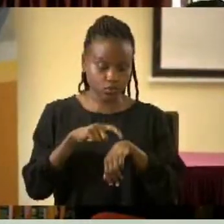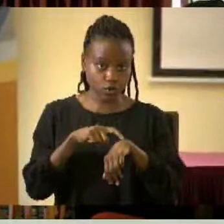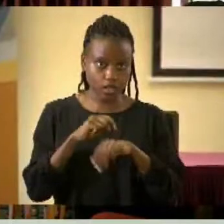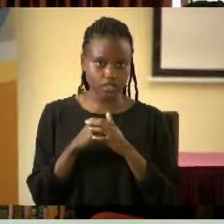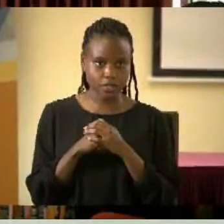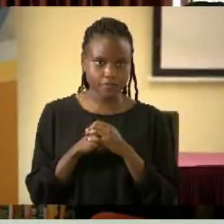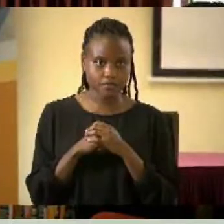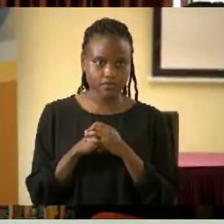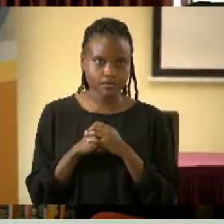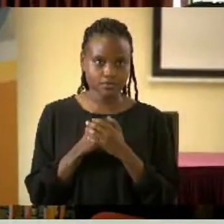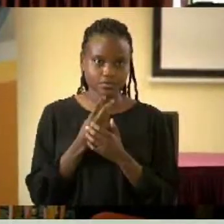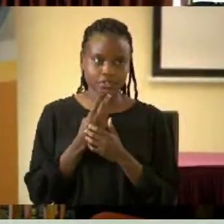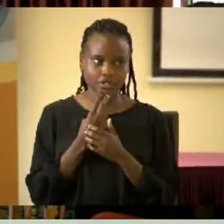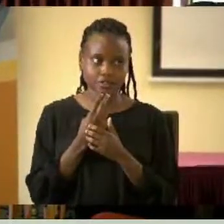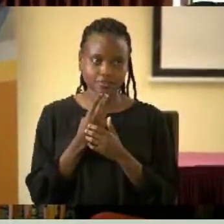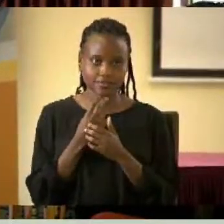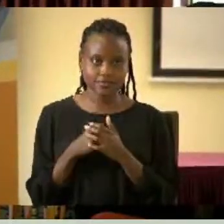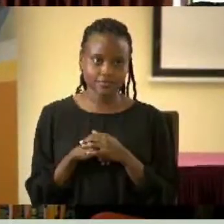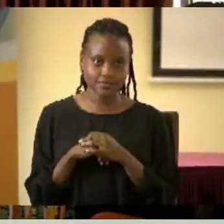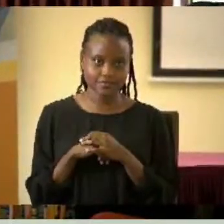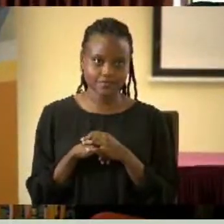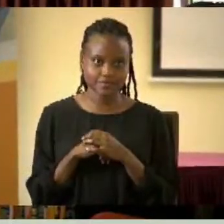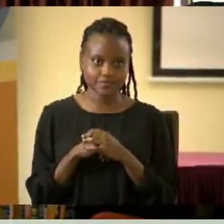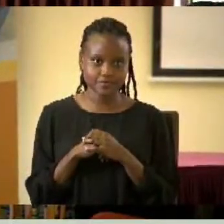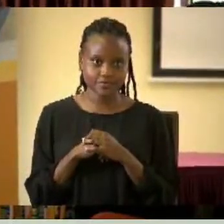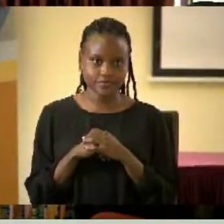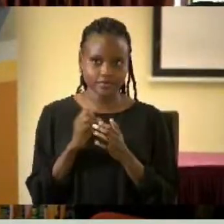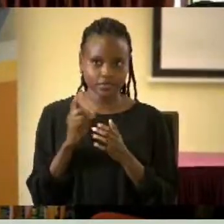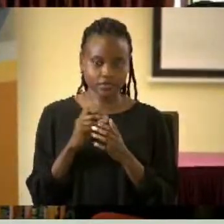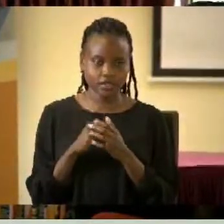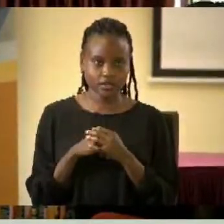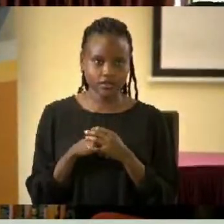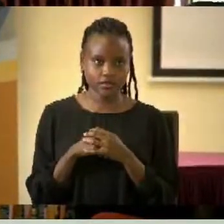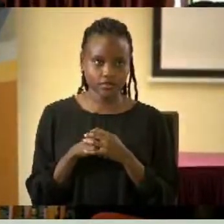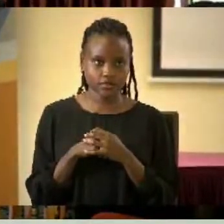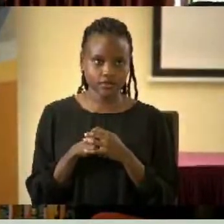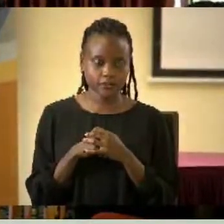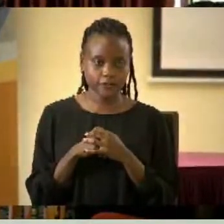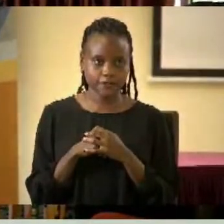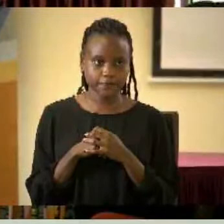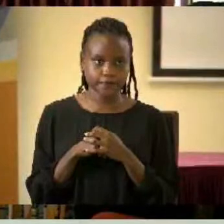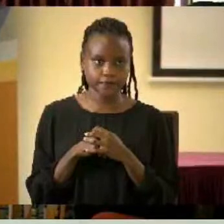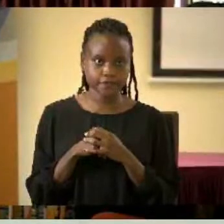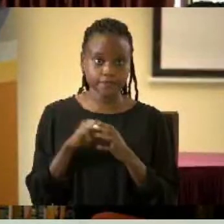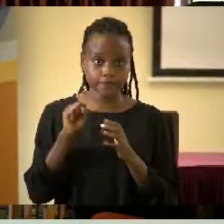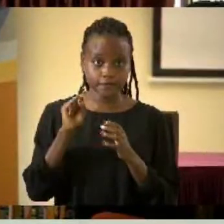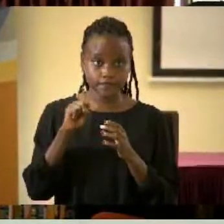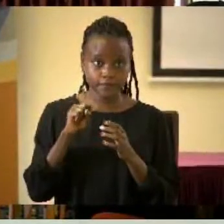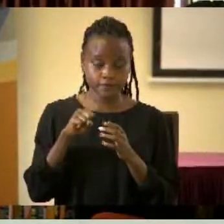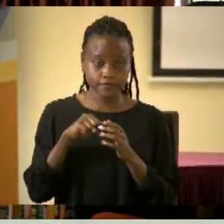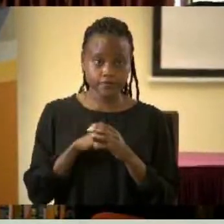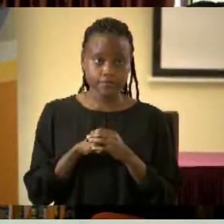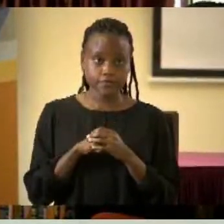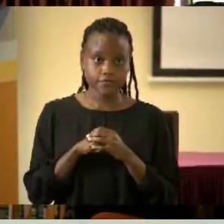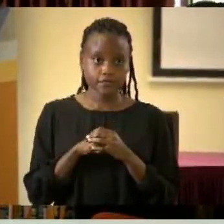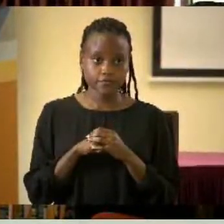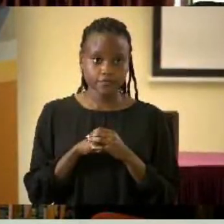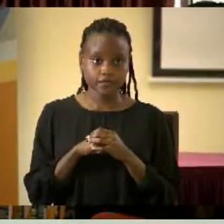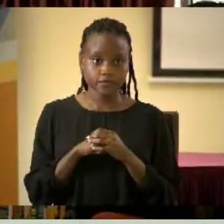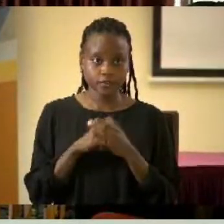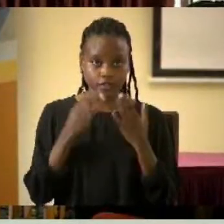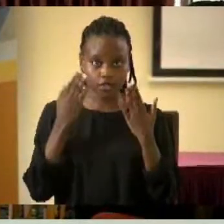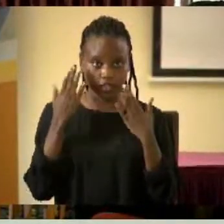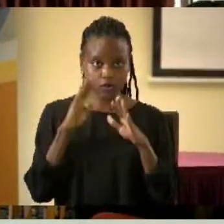Oh, okay. All right. Sawa. So, since I don't